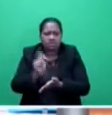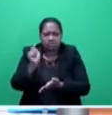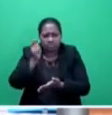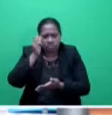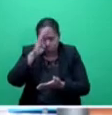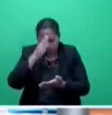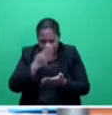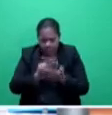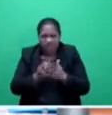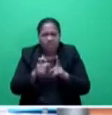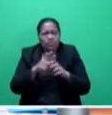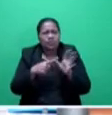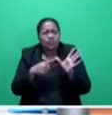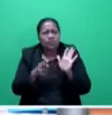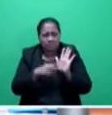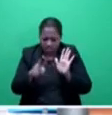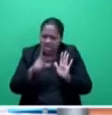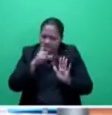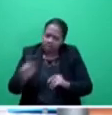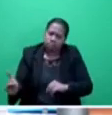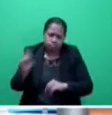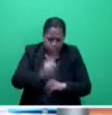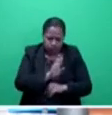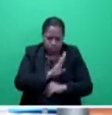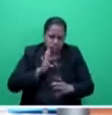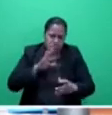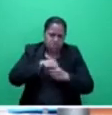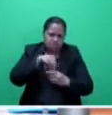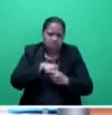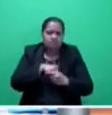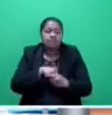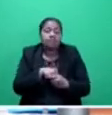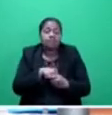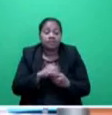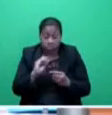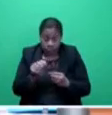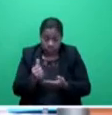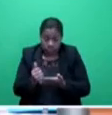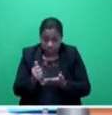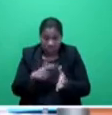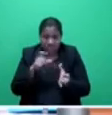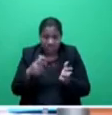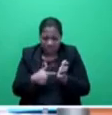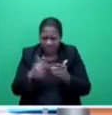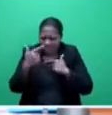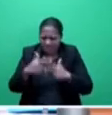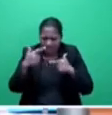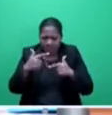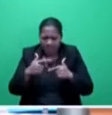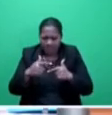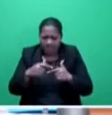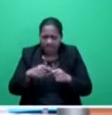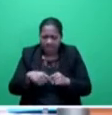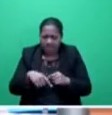may be appropriate members of the board also. Also, Mr. Speaker, sir, the Act currently limits the appointment by the Attorney General to only the